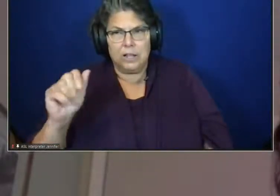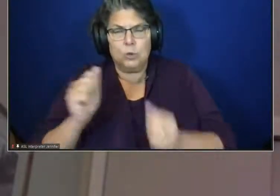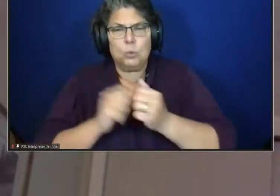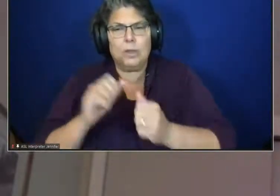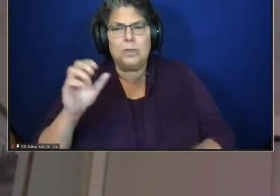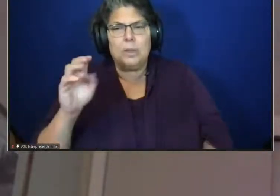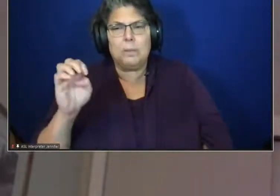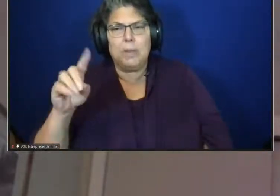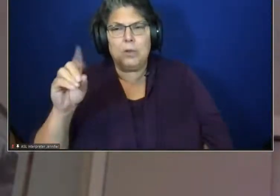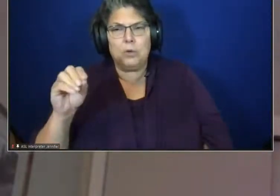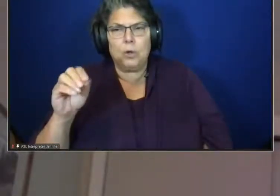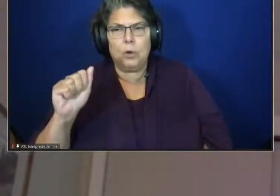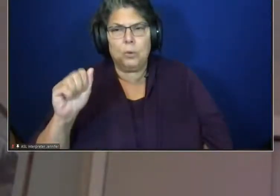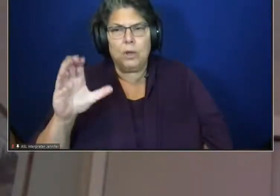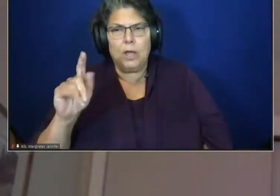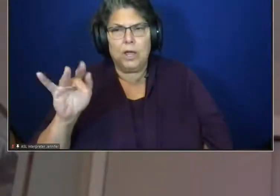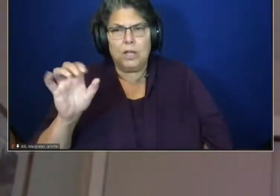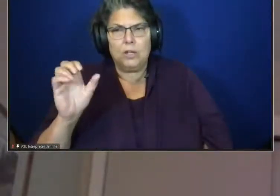News.